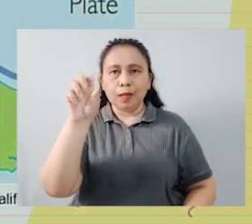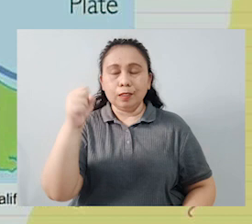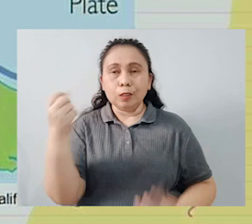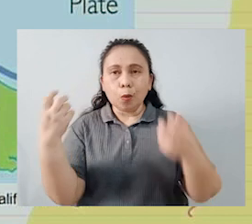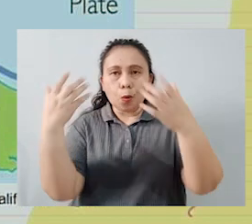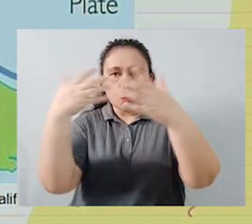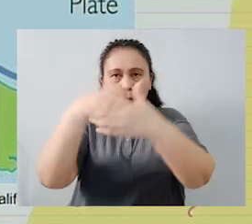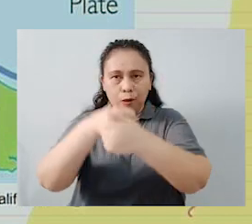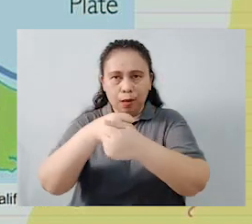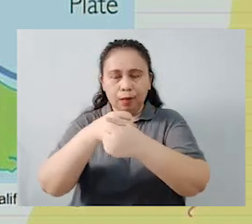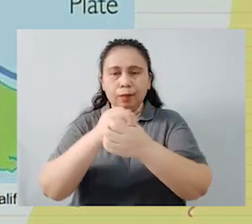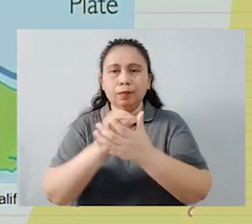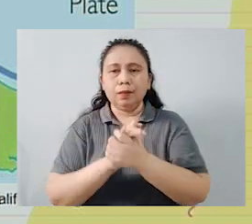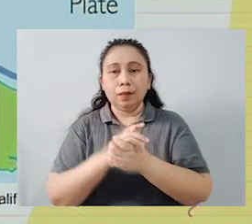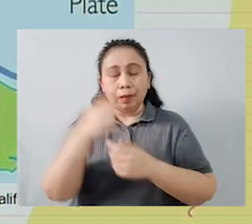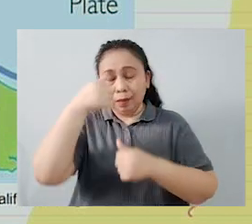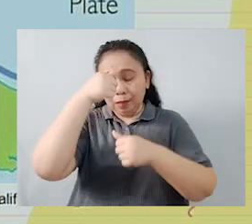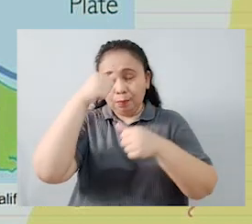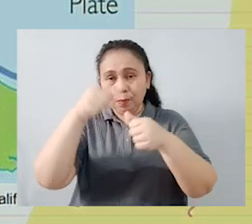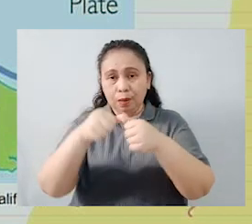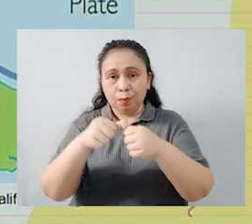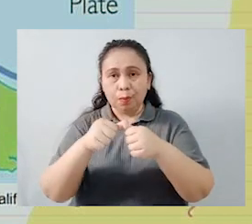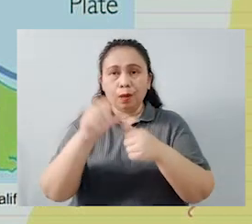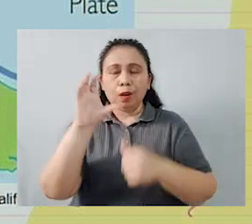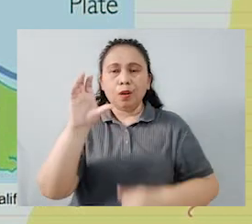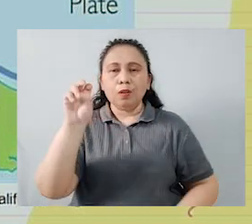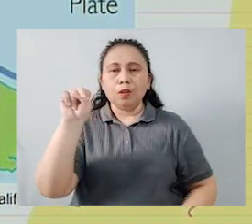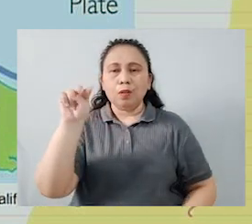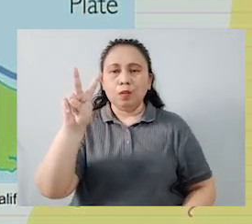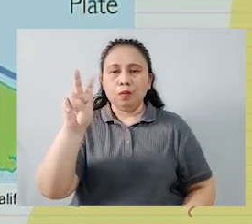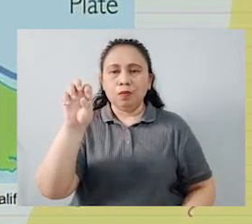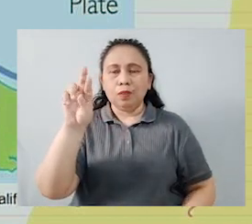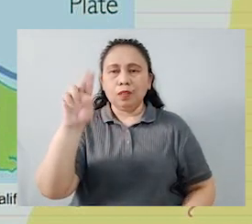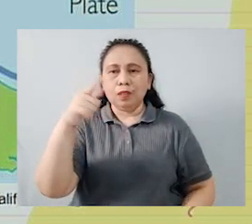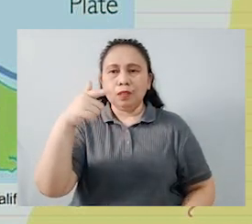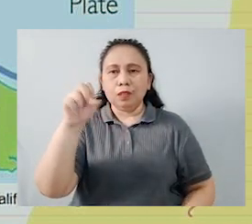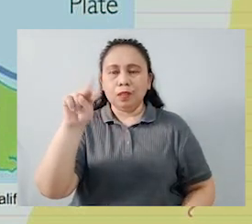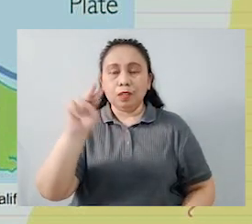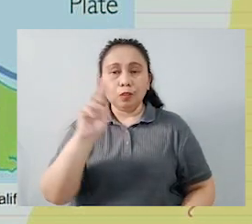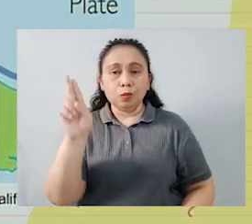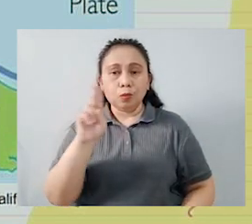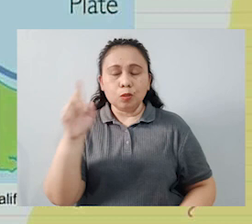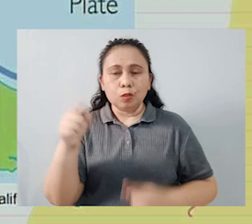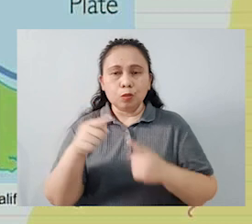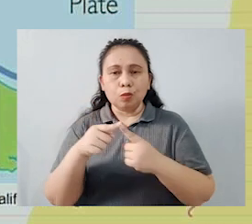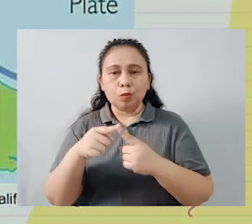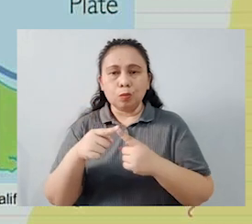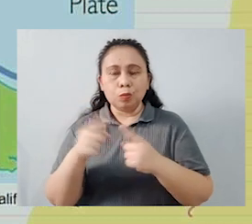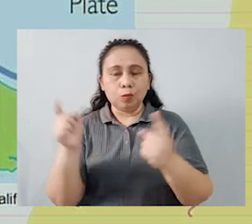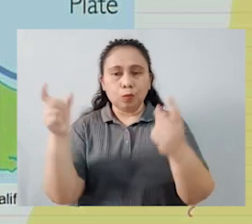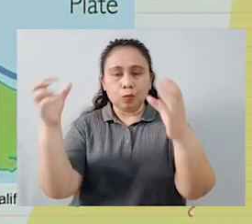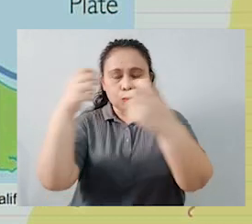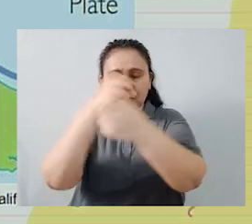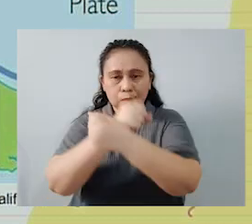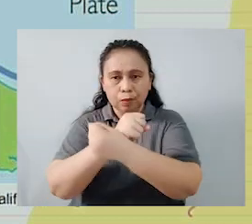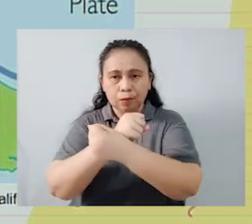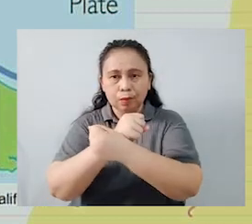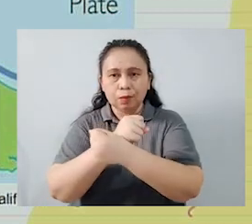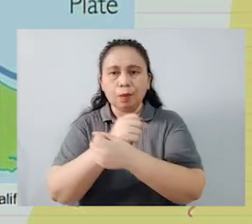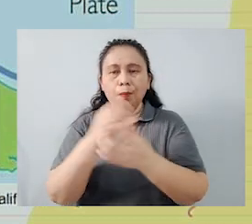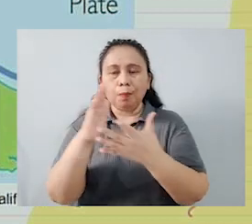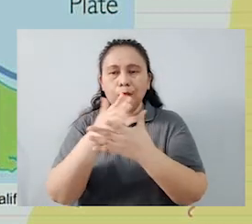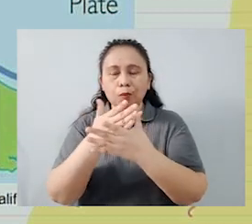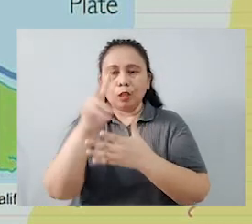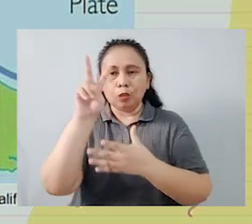Remember, convergence is the word used to describe the process of collision between two plates, while the term convergent